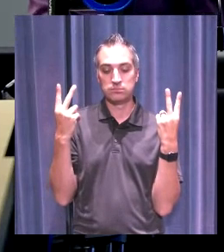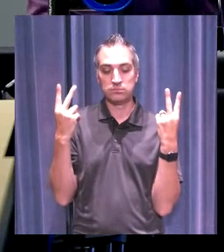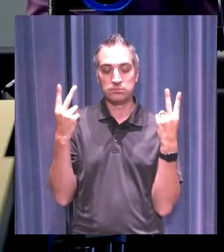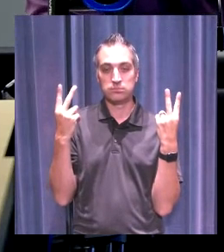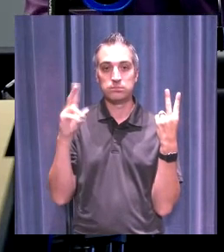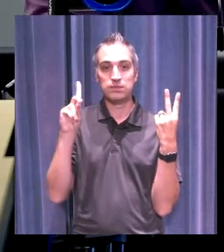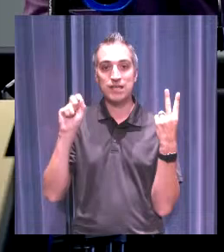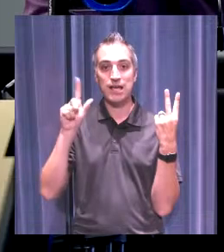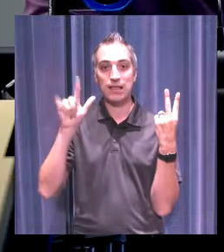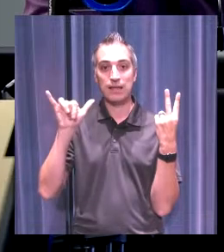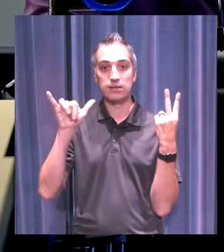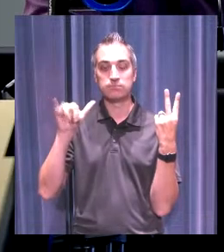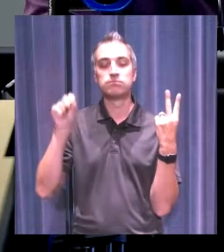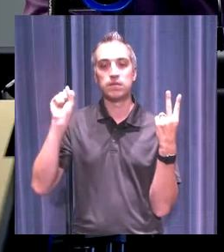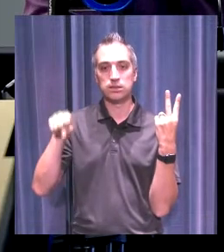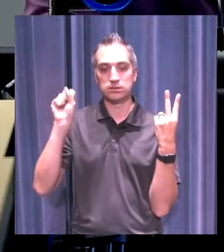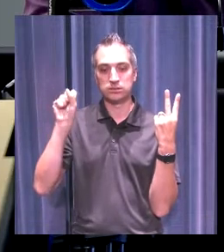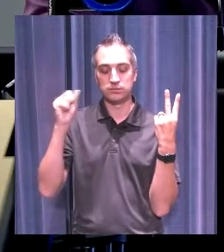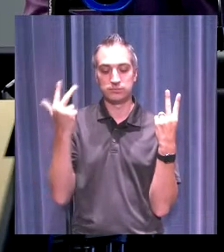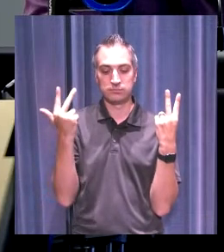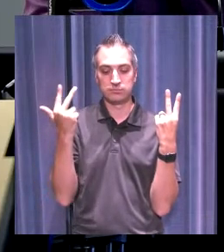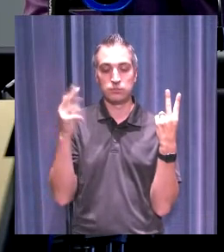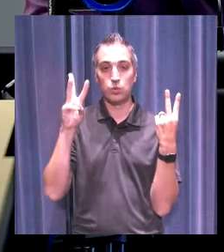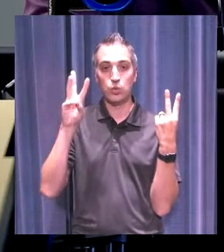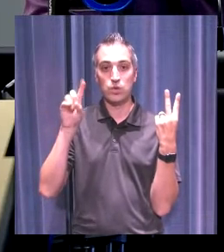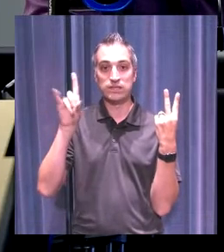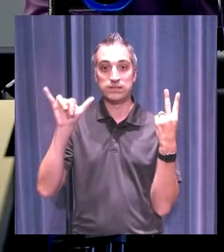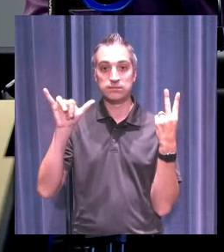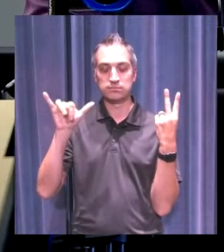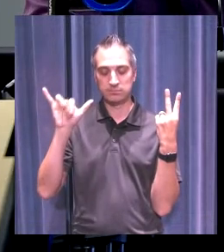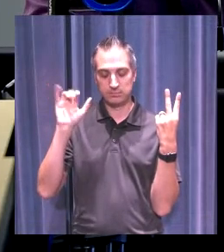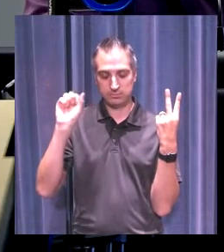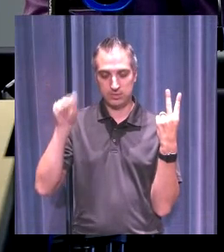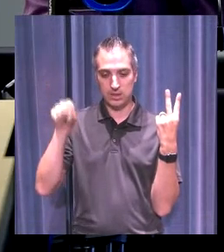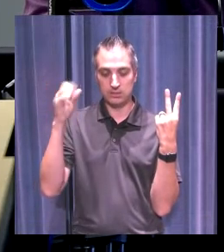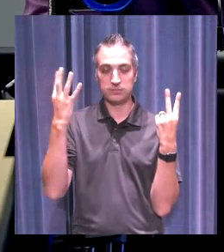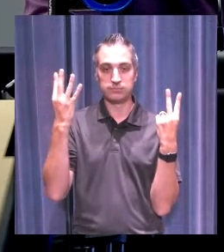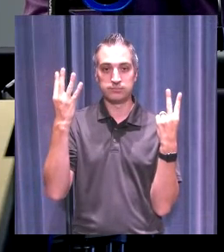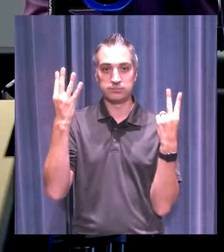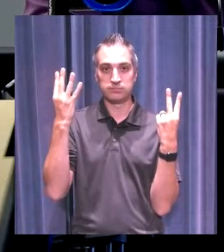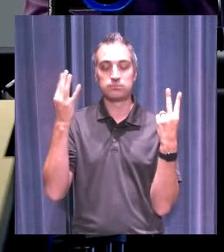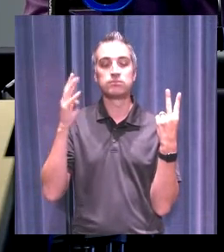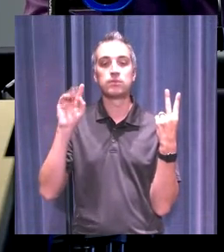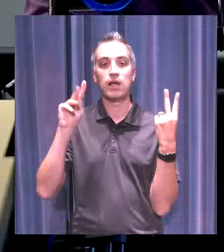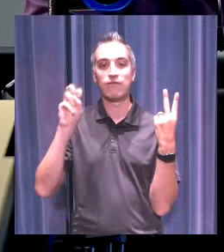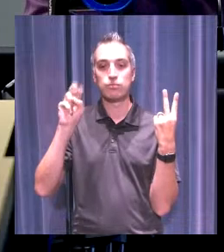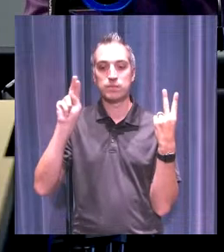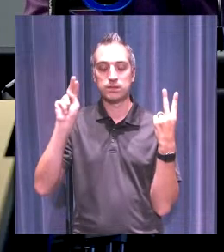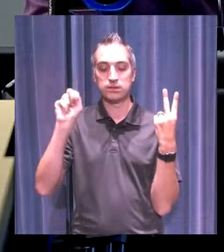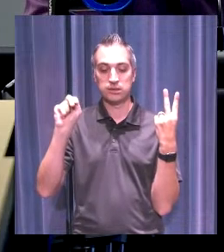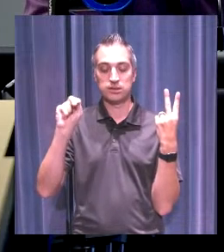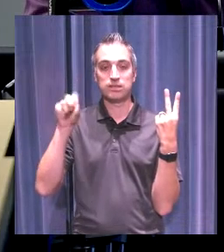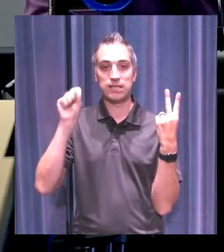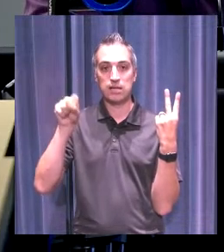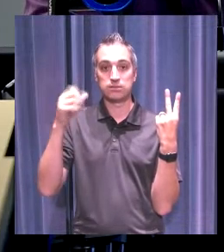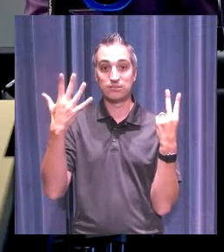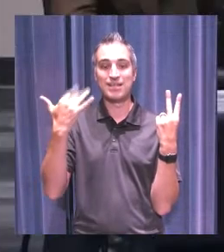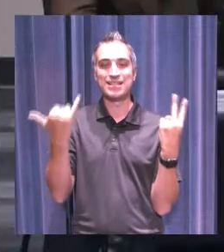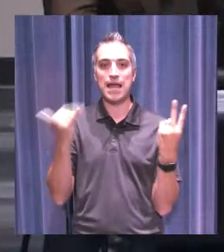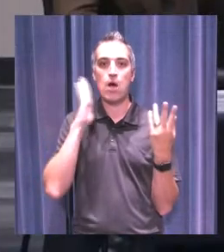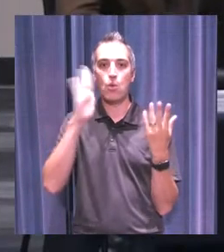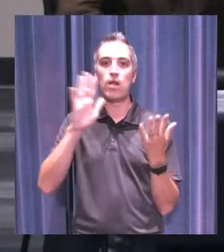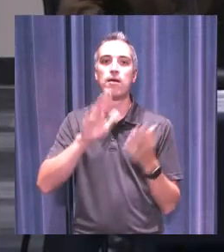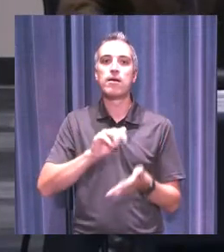Trustee Daly. Yes. Trustee Wendy. Yes. And myself, yes. We are now going into closed session.